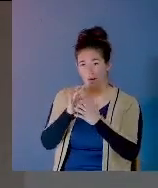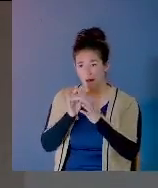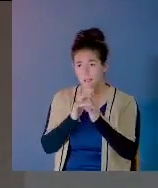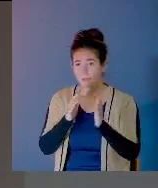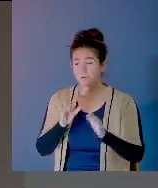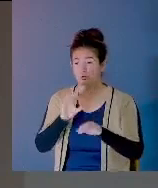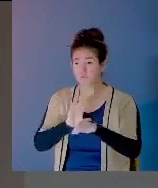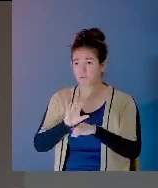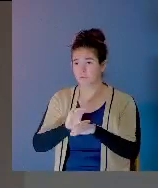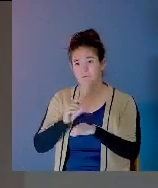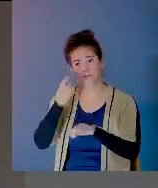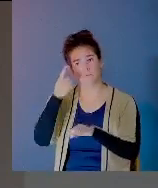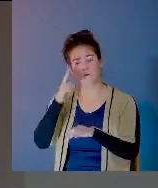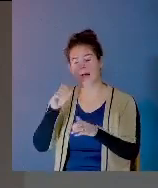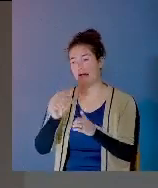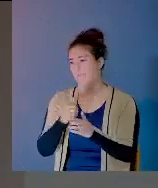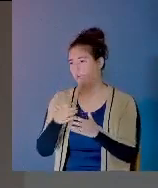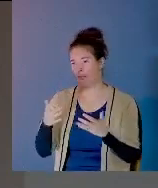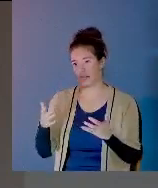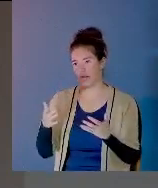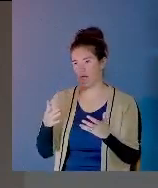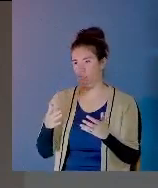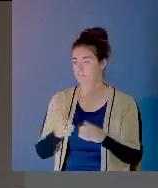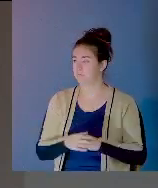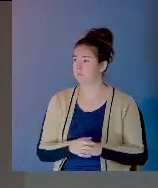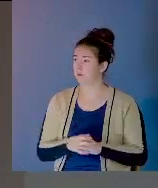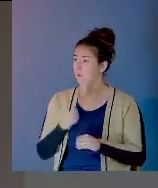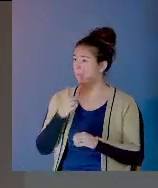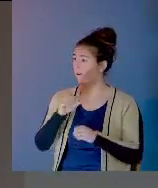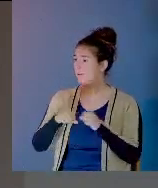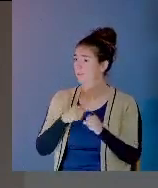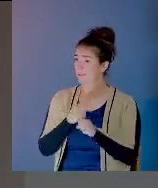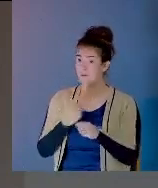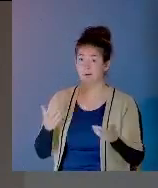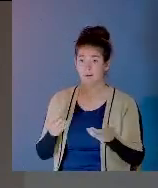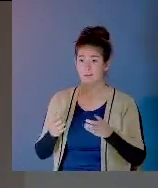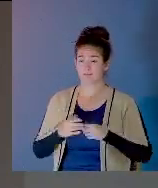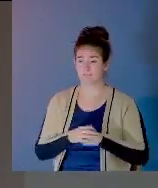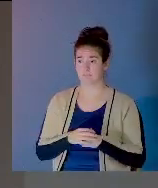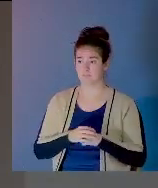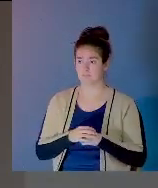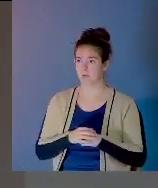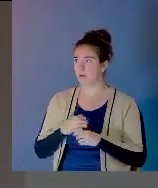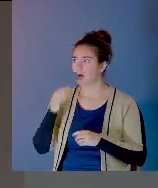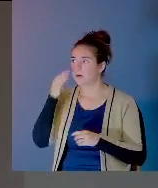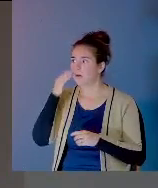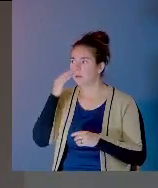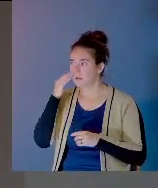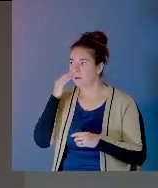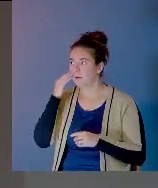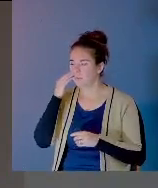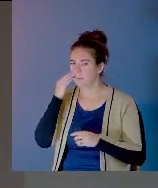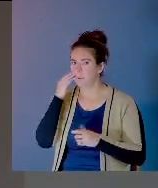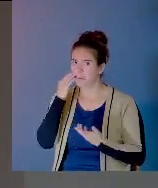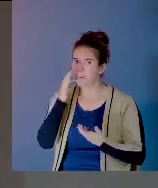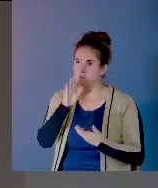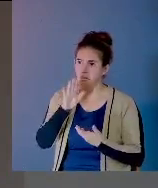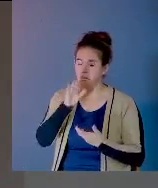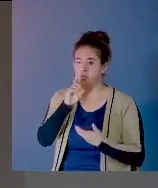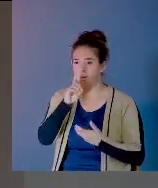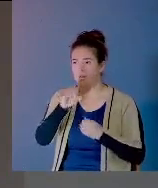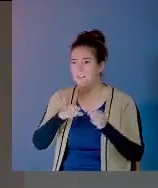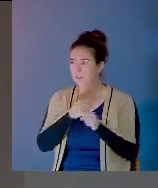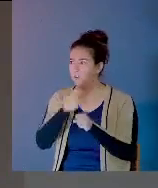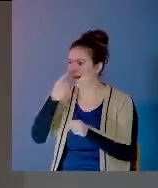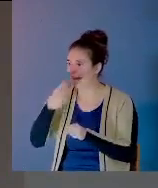here. The main thing is for about a year and a half, I went to every single church to try and get somebody to